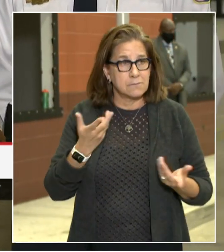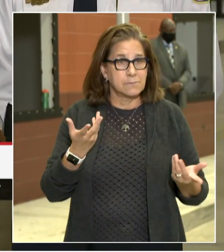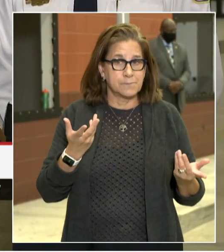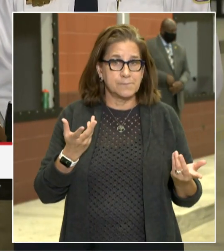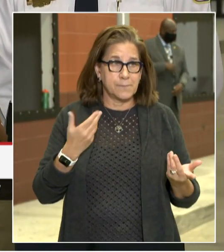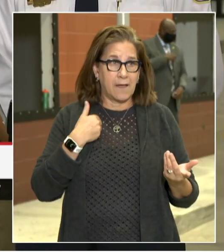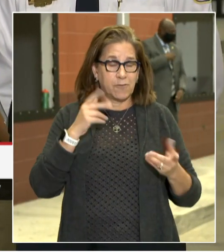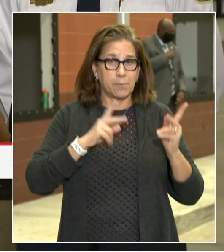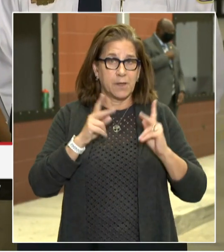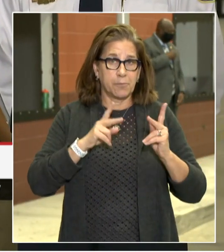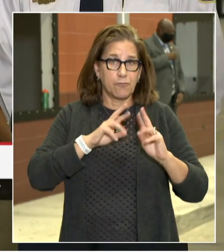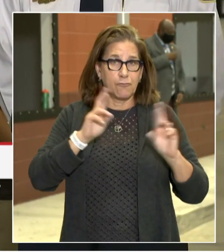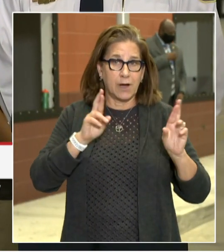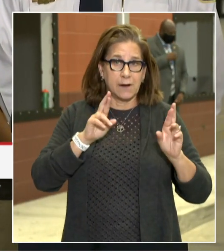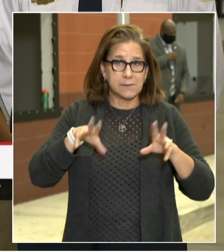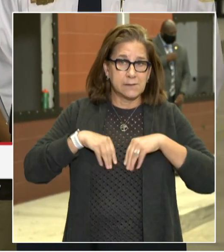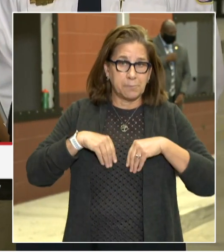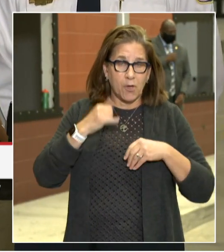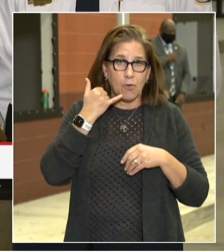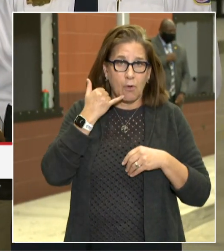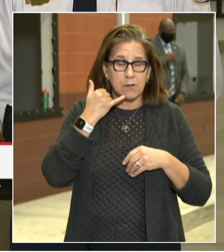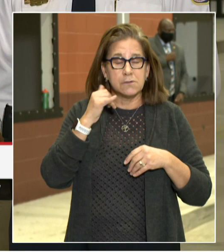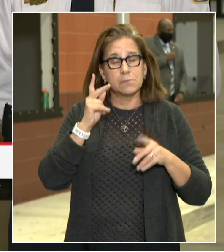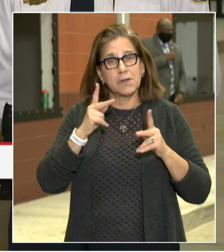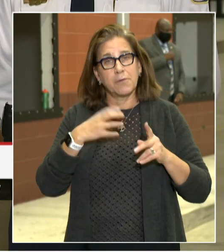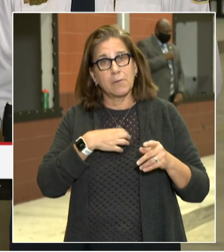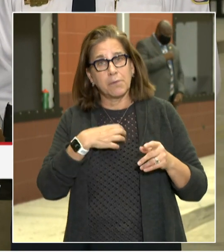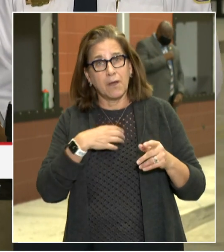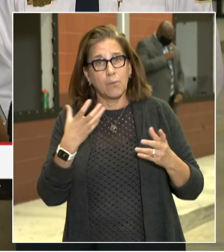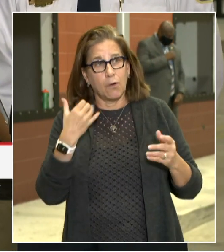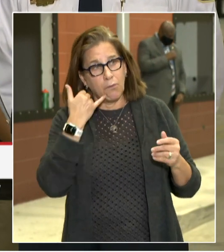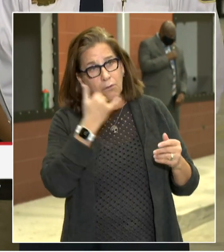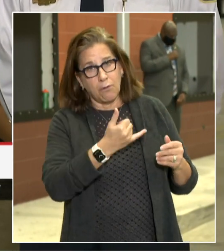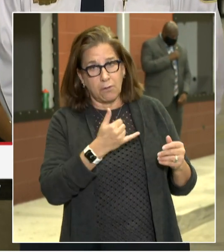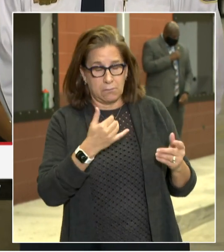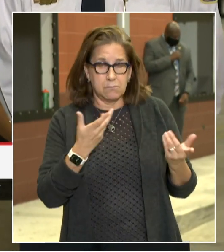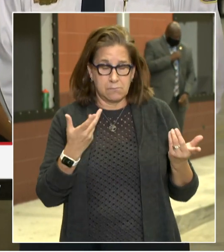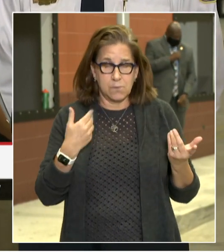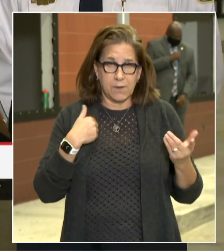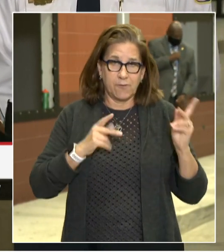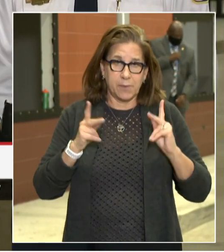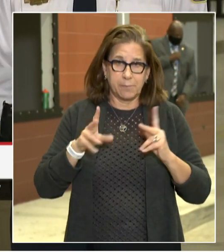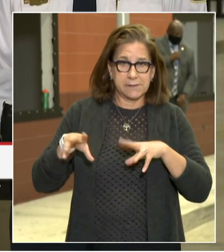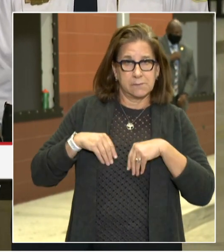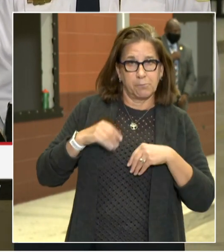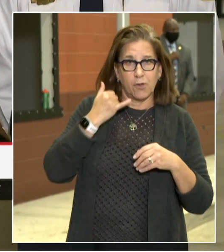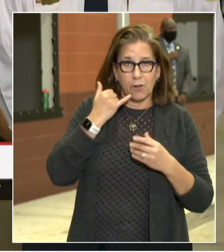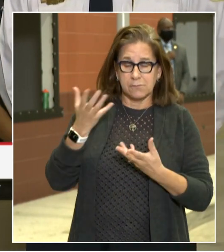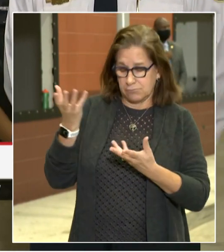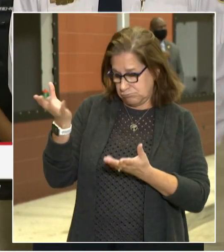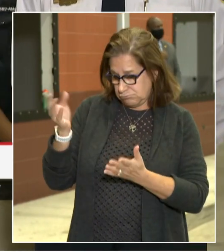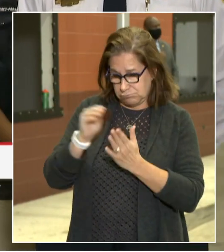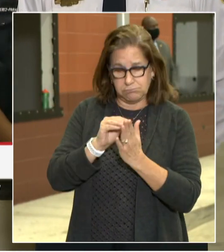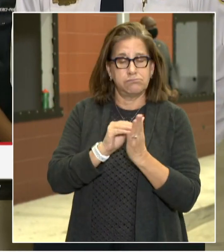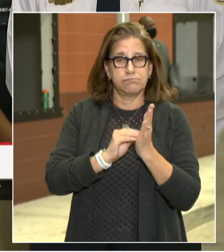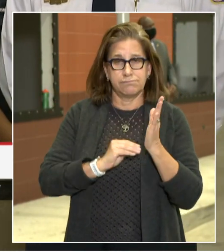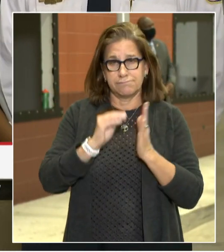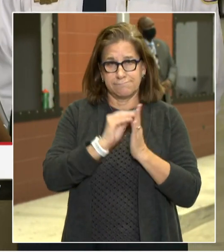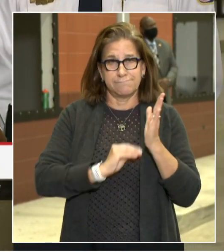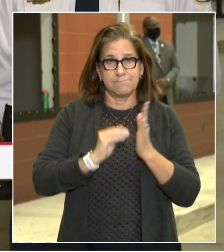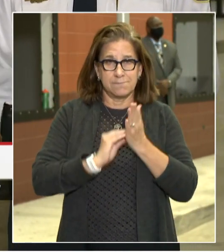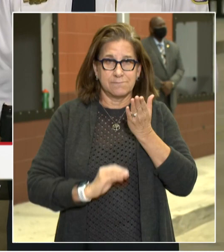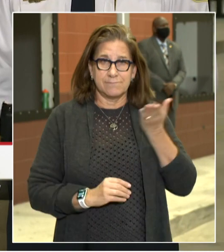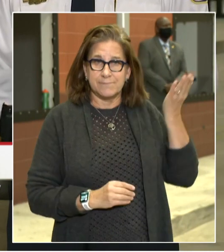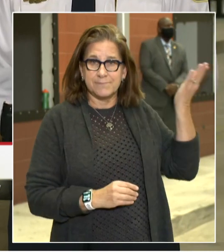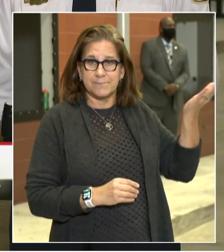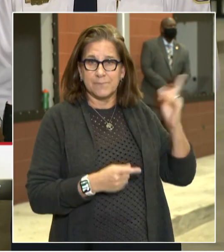need. So that's what I want our residents to know, that we're committed to constitutional policing. We're committed to